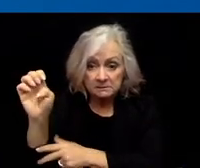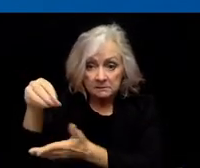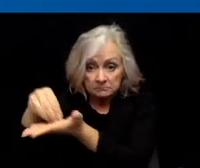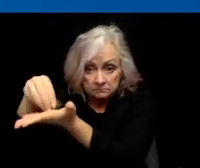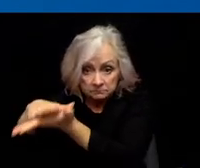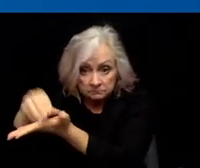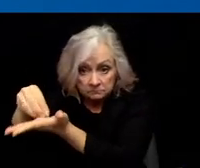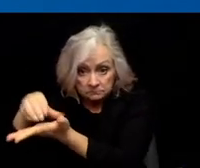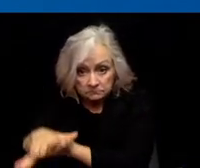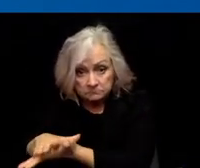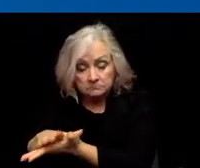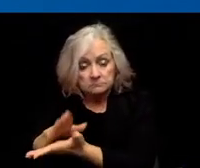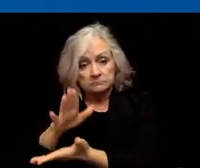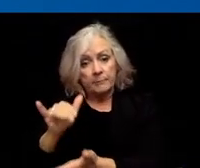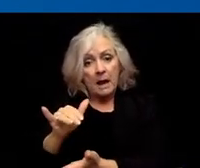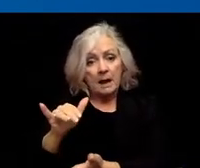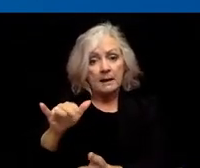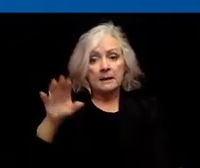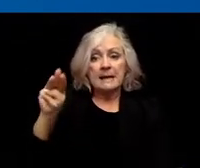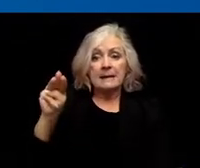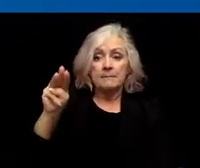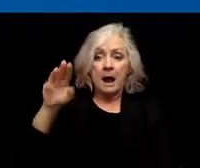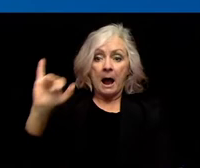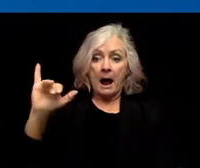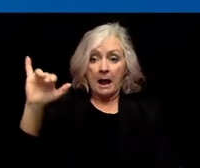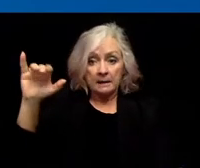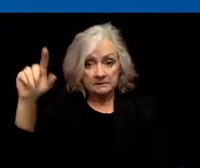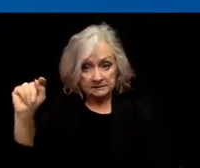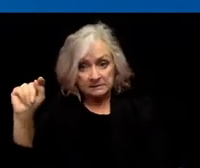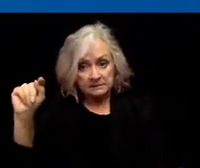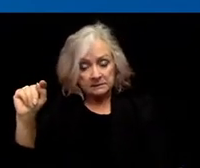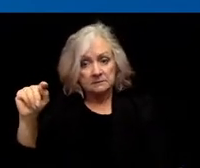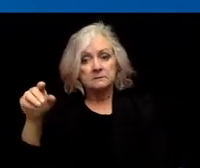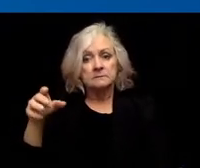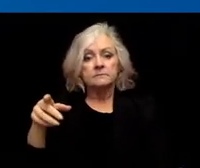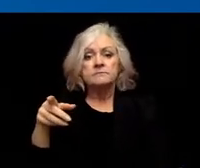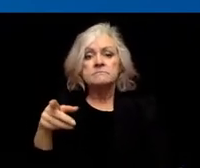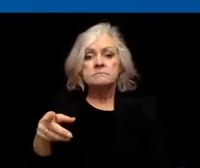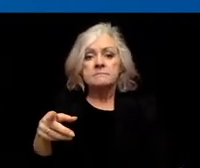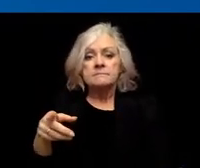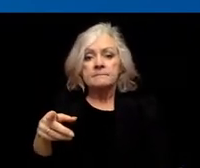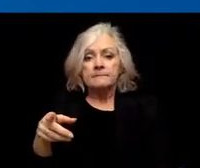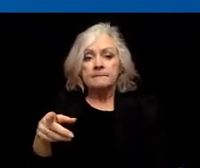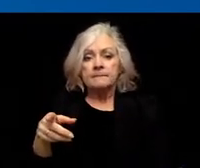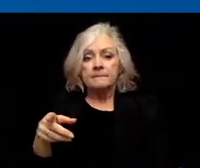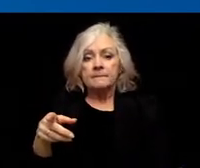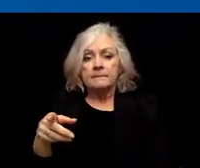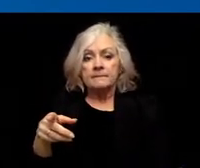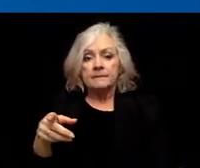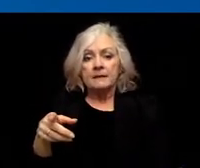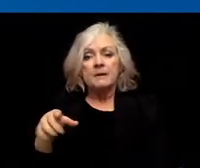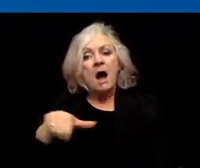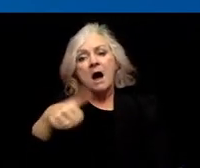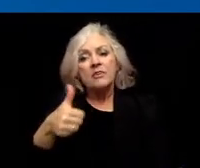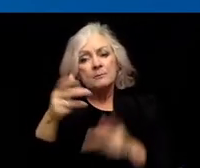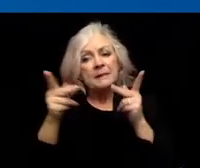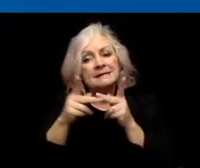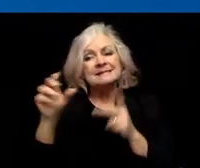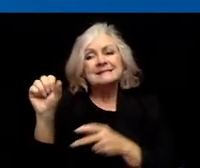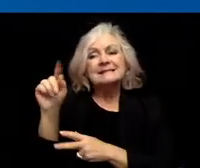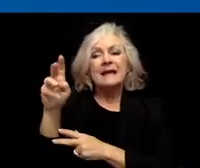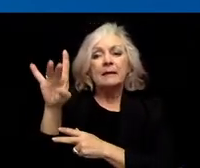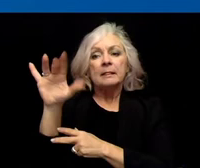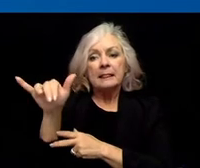Lander. Now he's the chief science advisor to the president. But with the Stanley Center at the